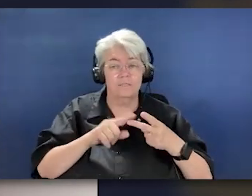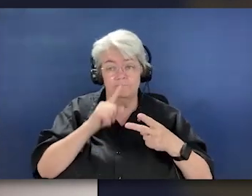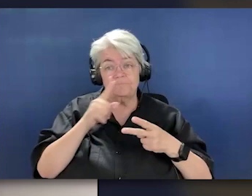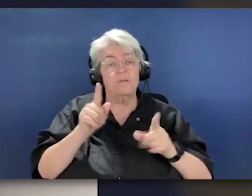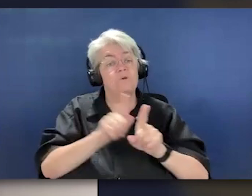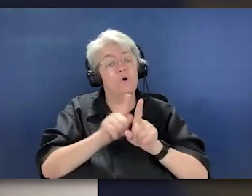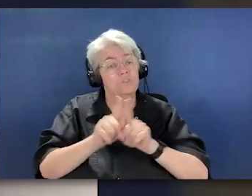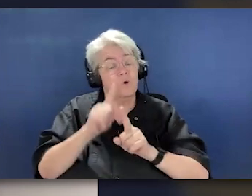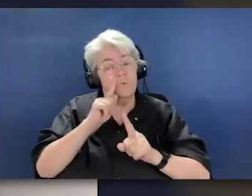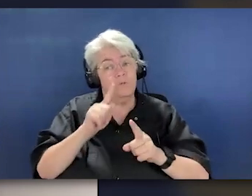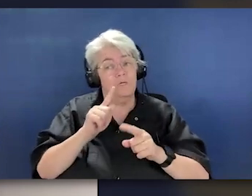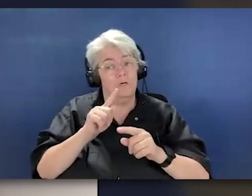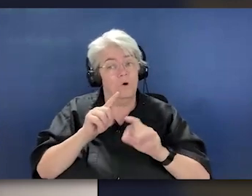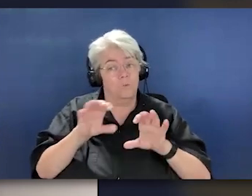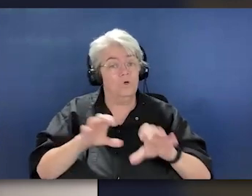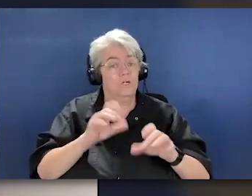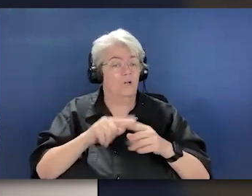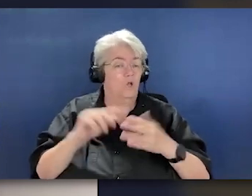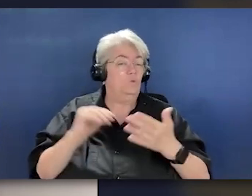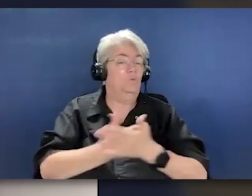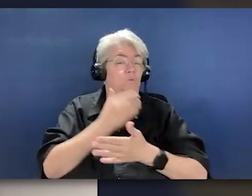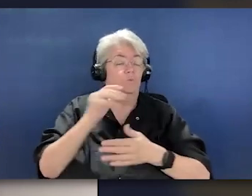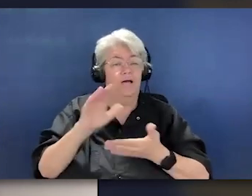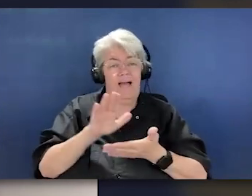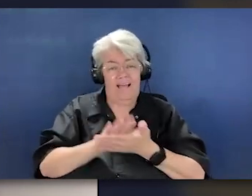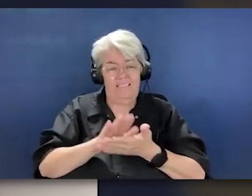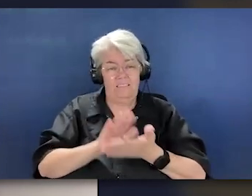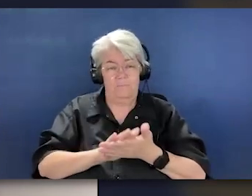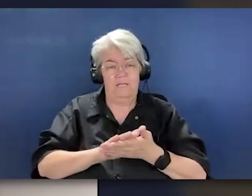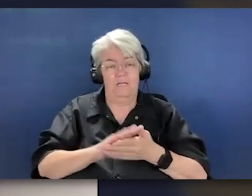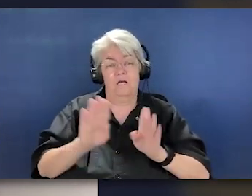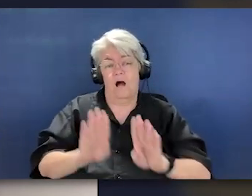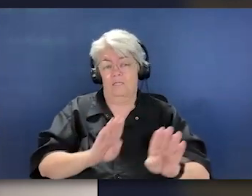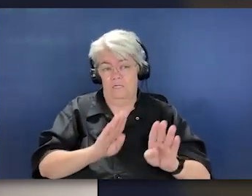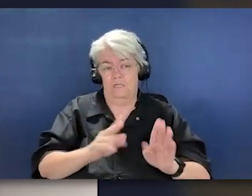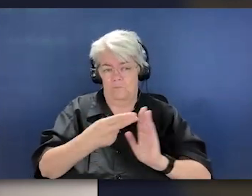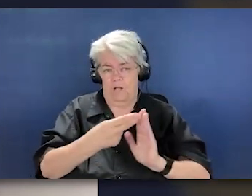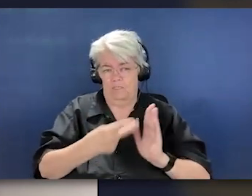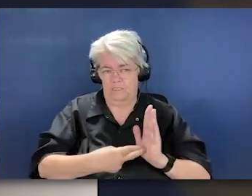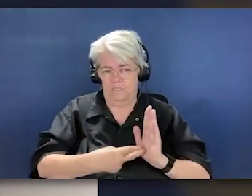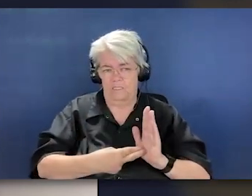also working on a new academic conduct policy, and that's actually been in the works